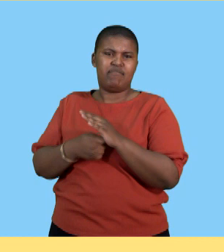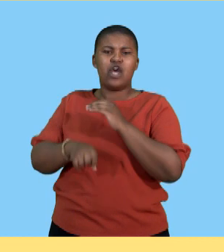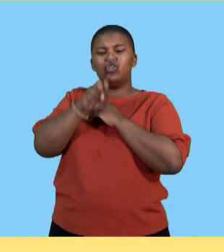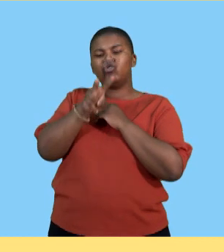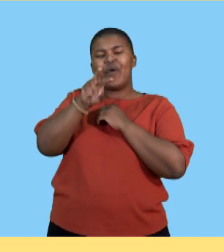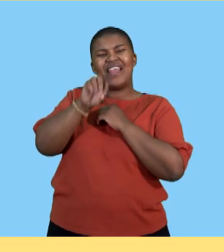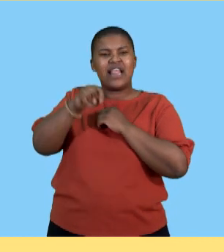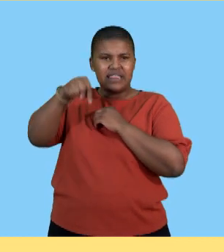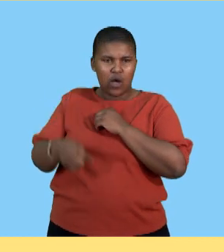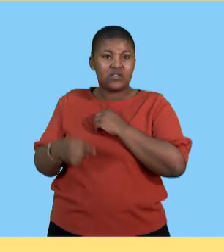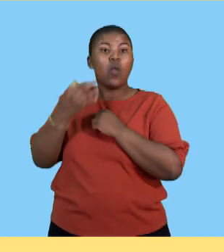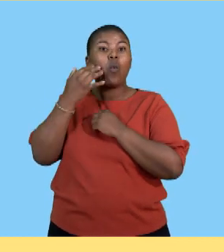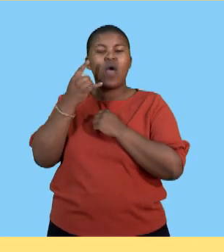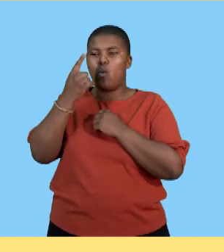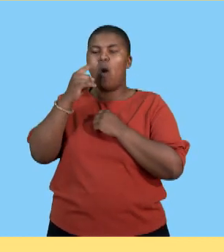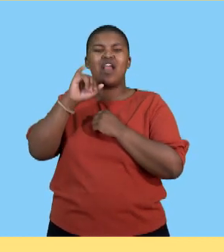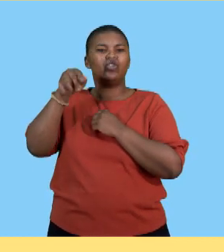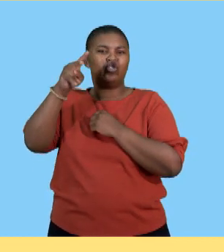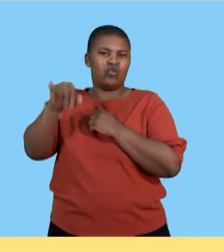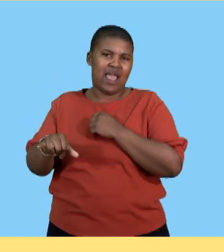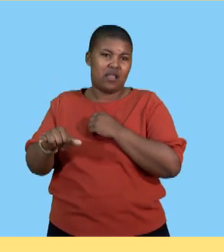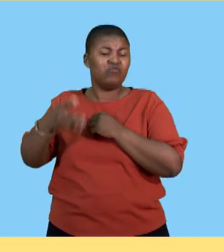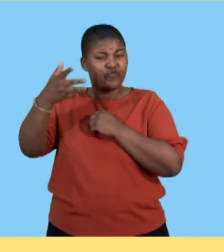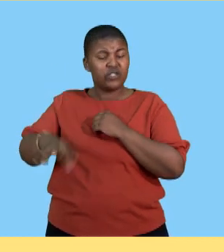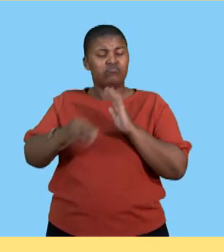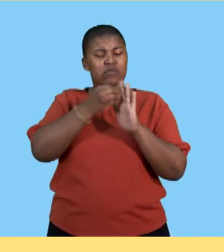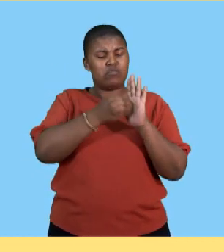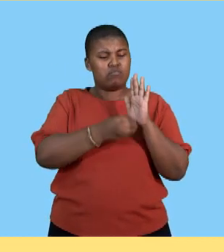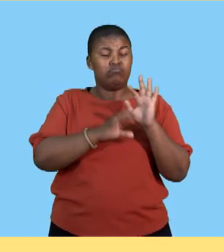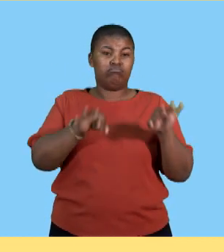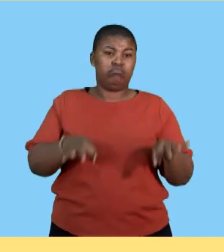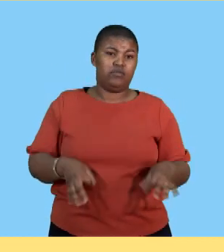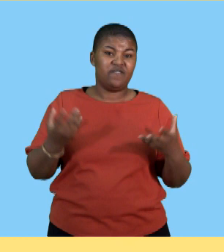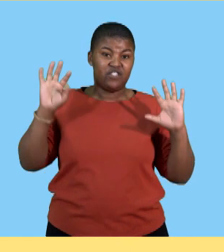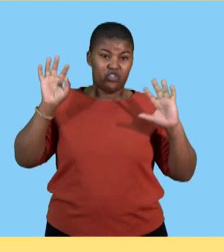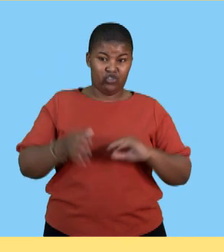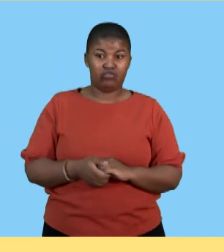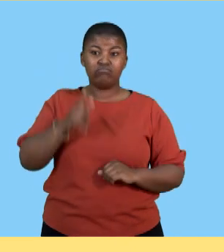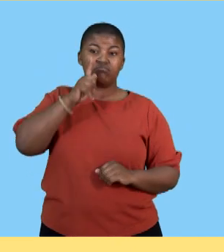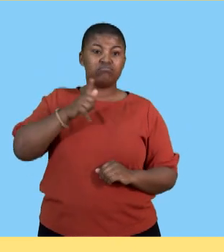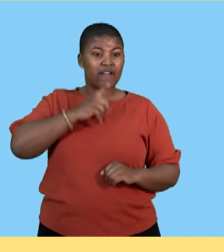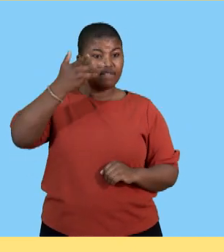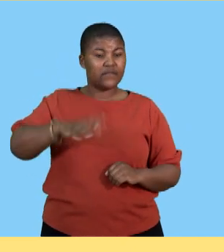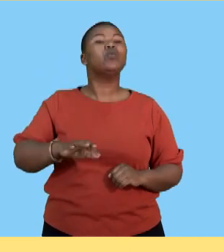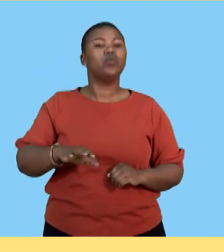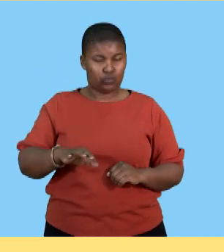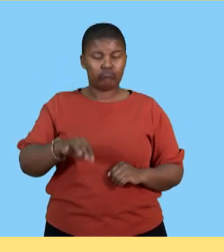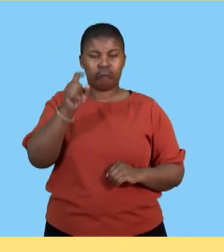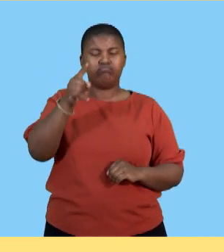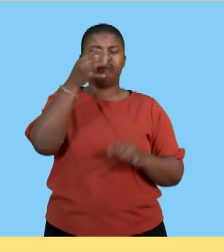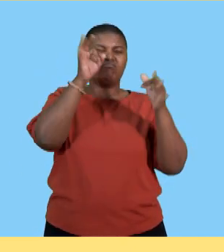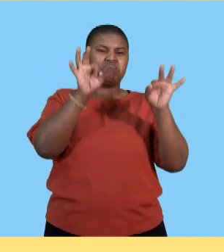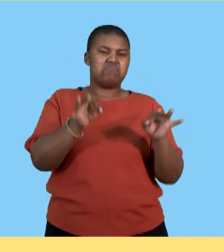purchased on 1 July. This has been properly recorded. Very important. The moment they tell us that